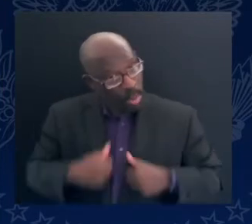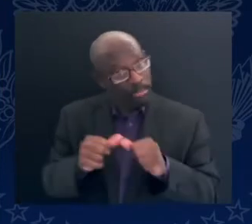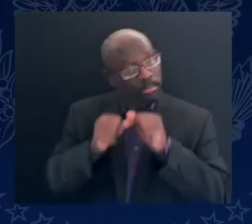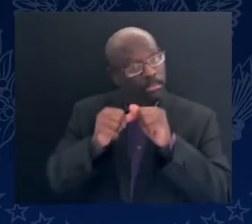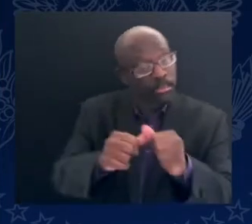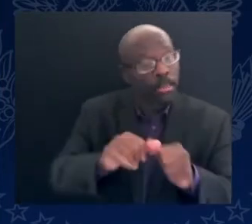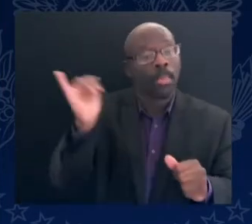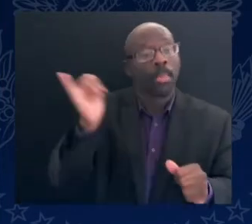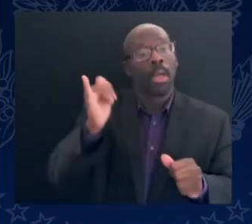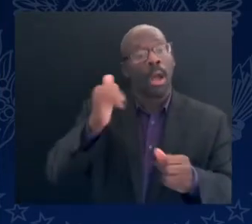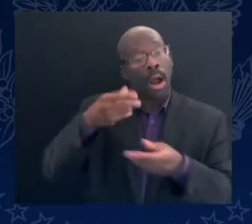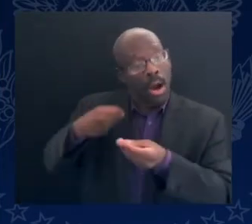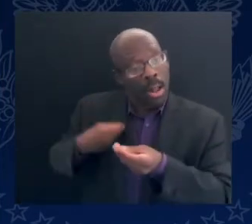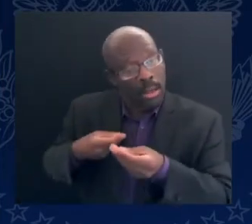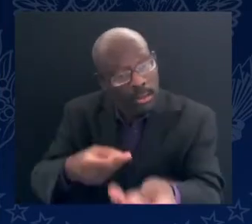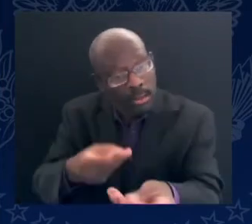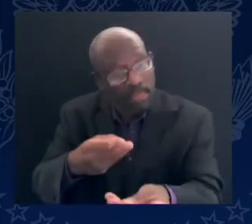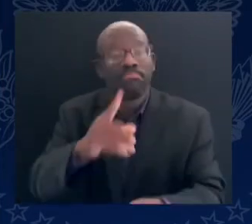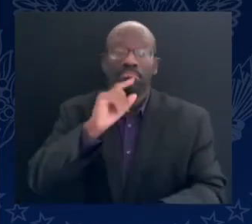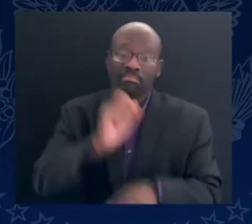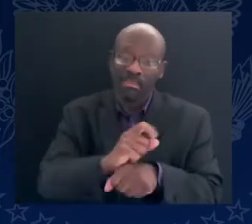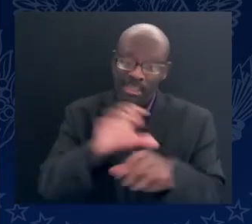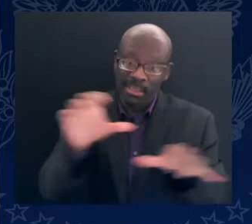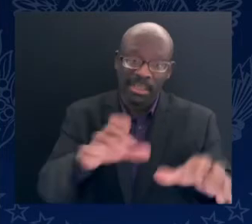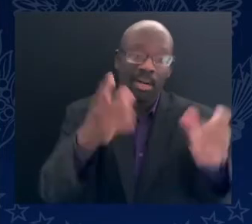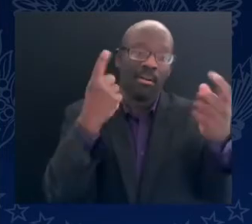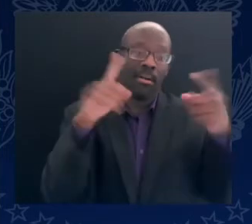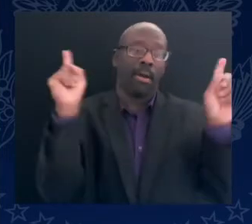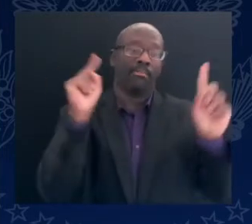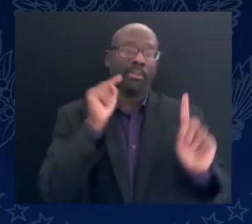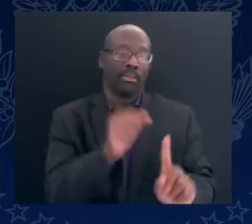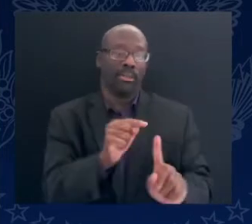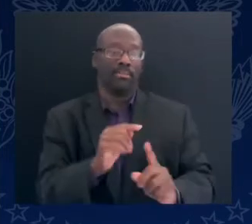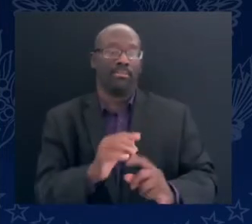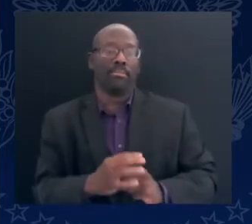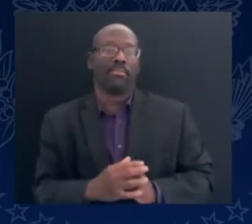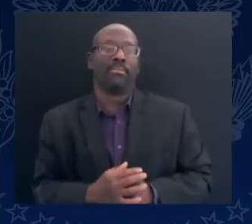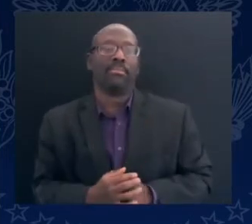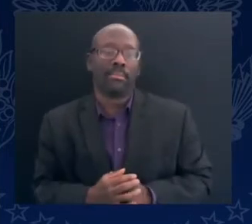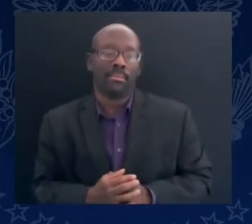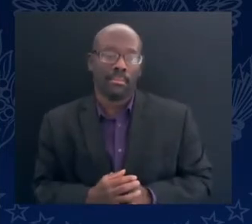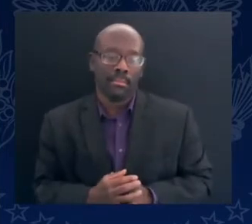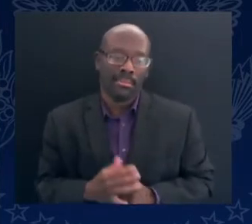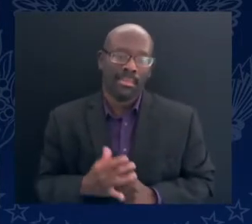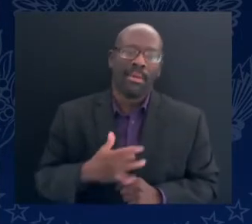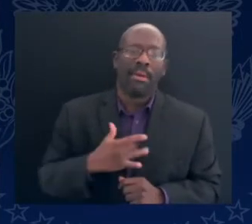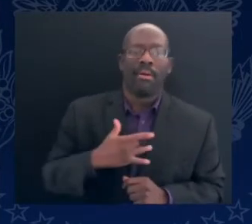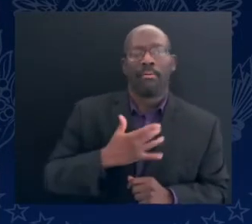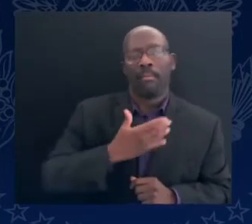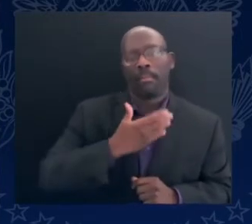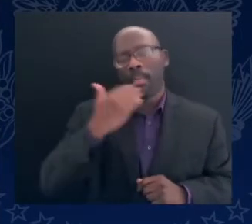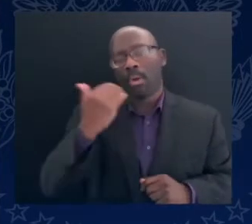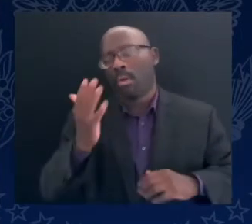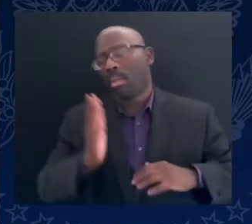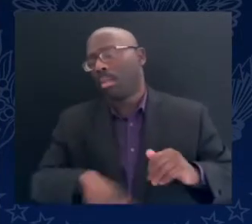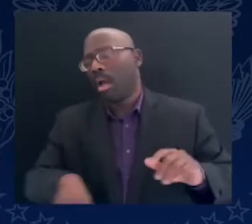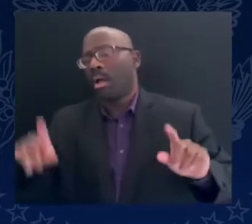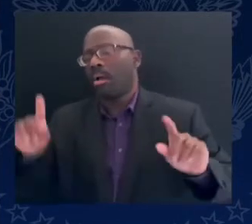does. I'm still standing better than I ever did. Looking like a true